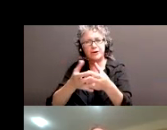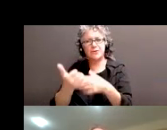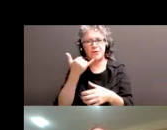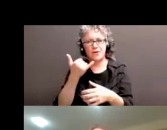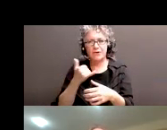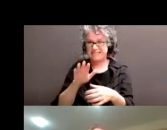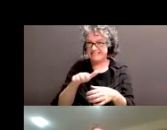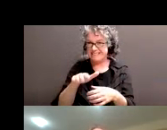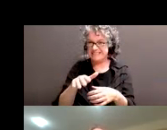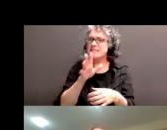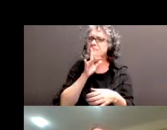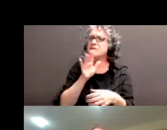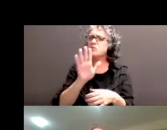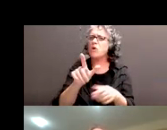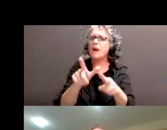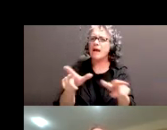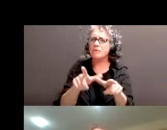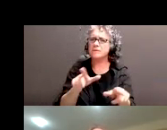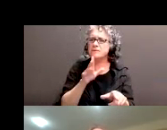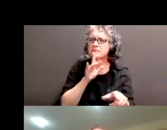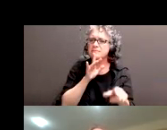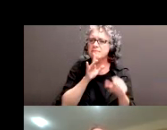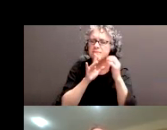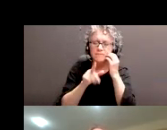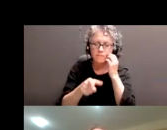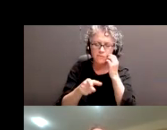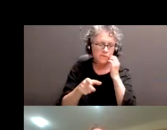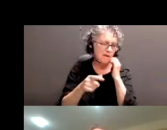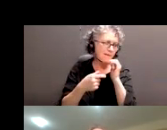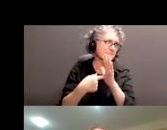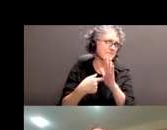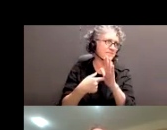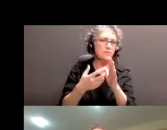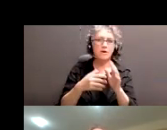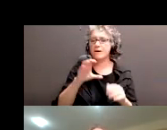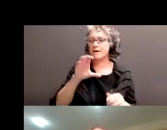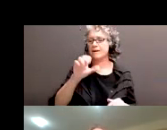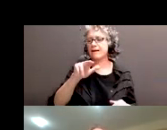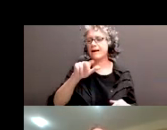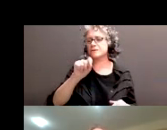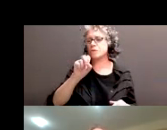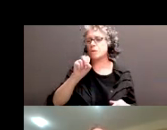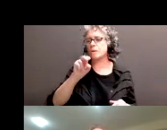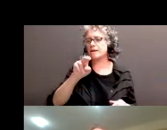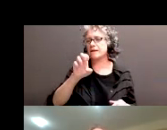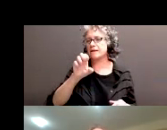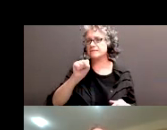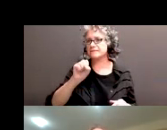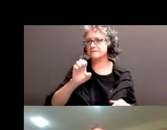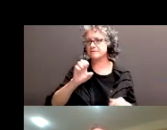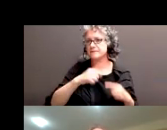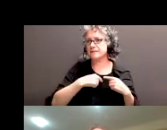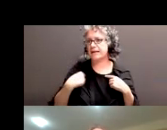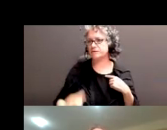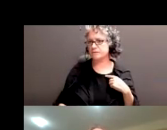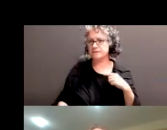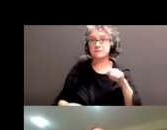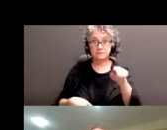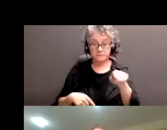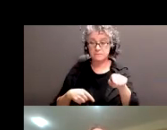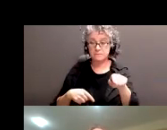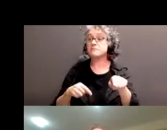to just speak the language that you're looking for. So for example, you want Cantonese or something, you would just go to the phone and just as soon as we see